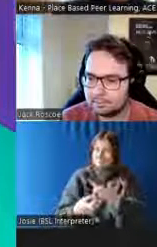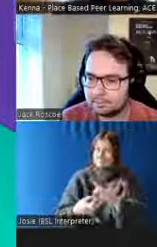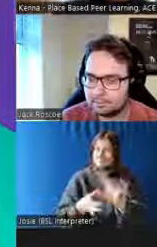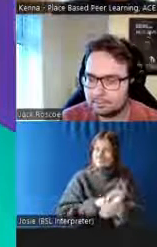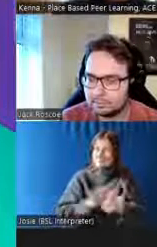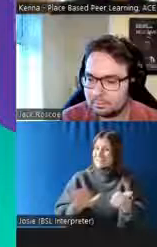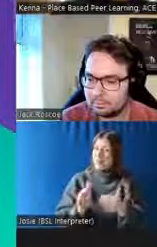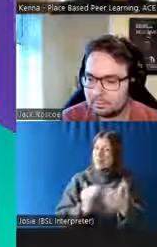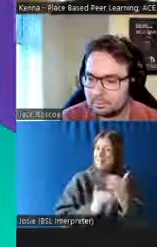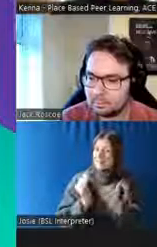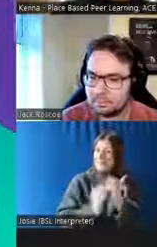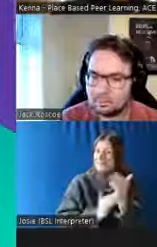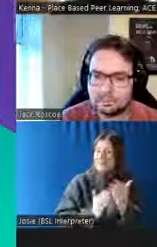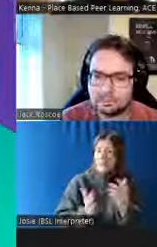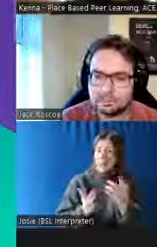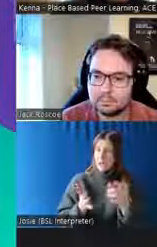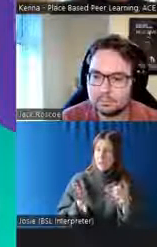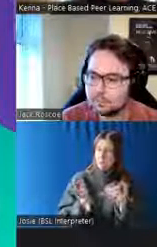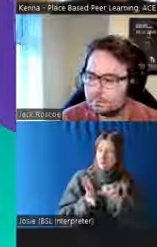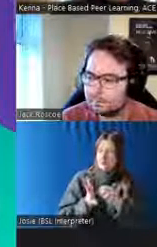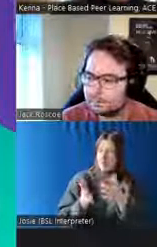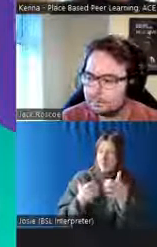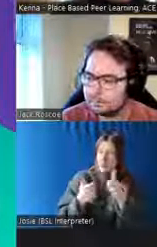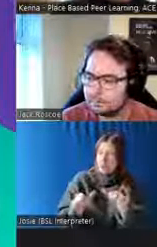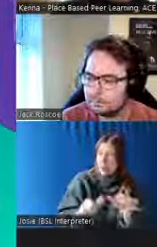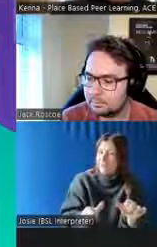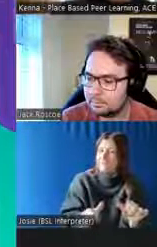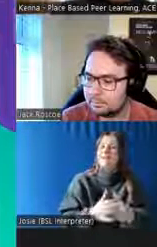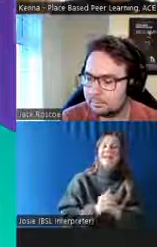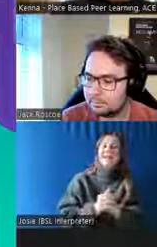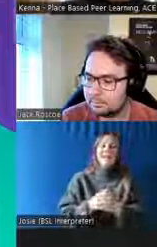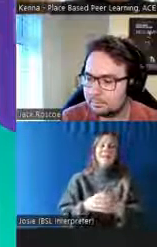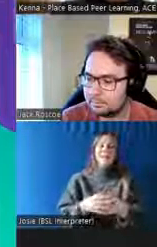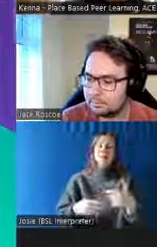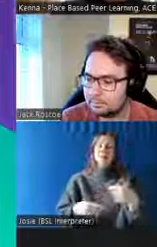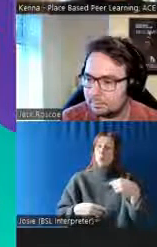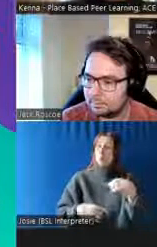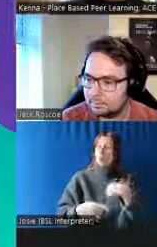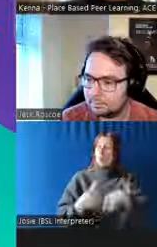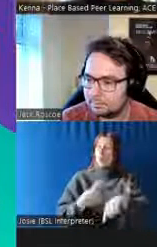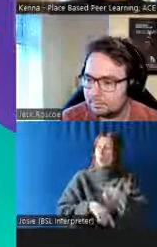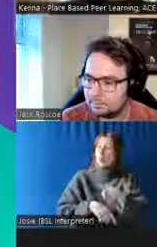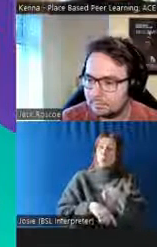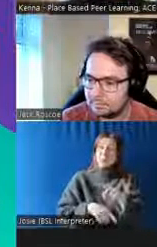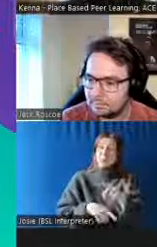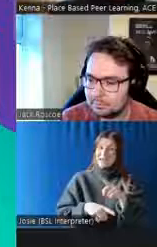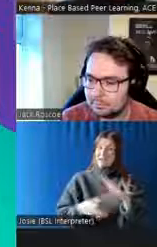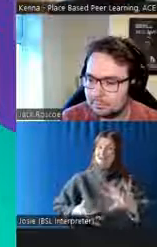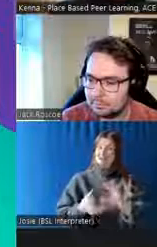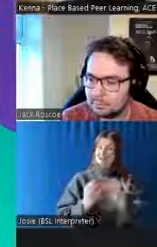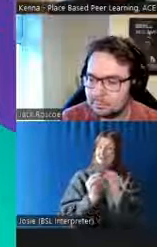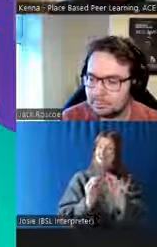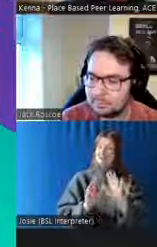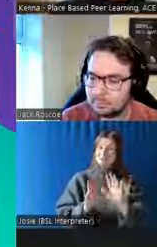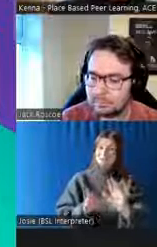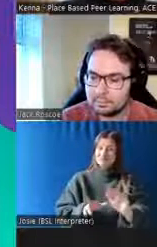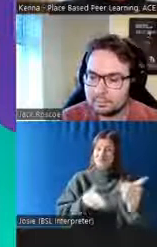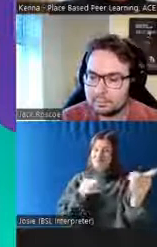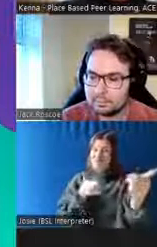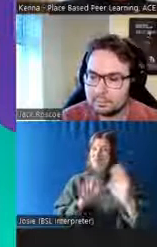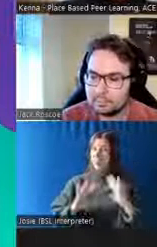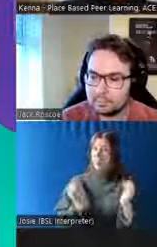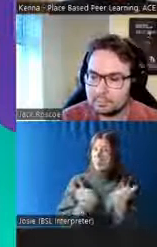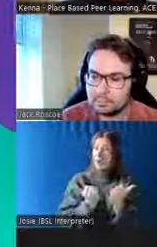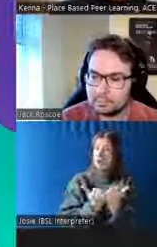offer other types of events that create space for networking and workshops that dive deeper into topics. If you would like to connect